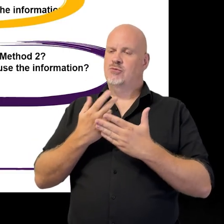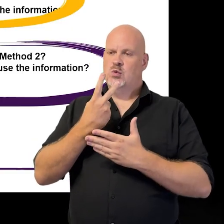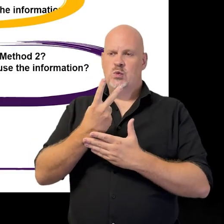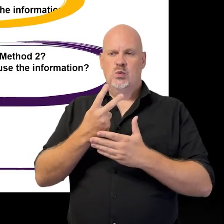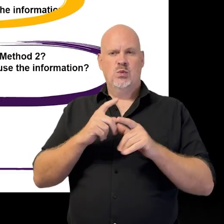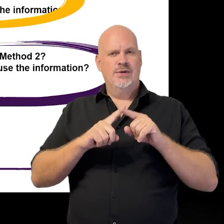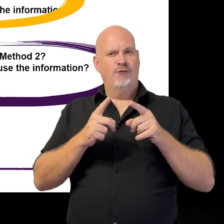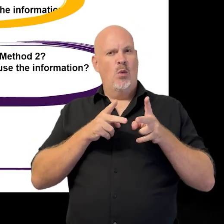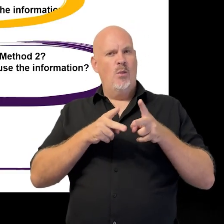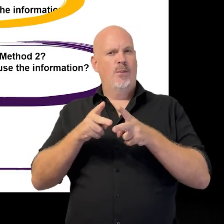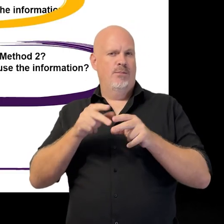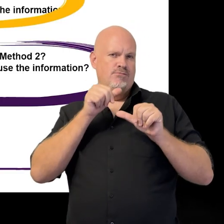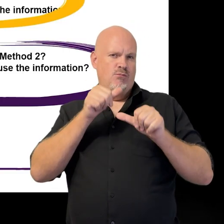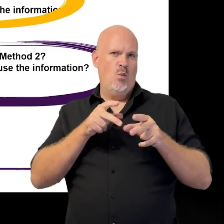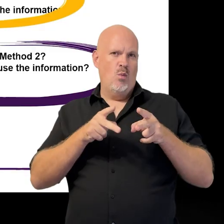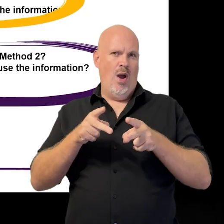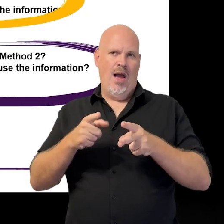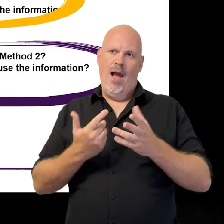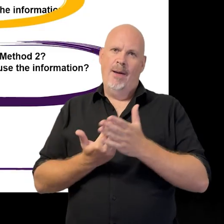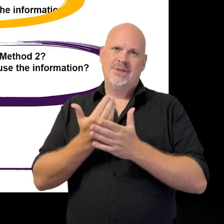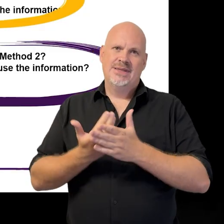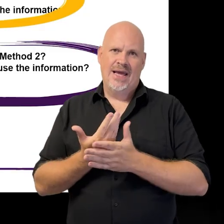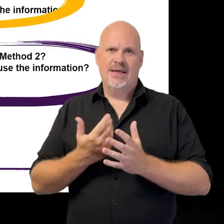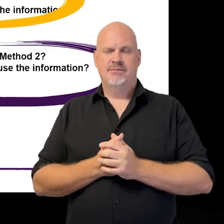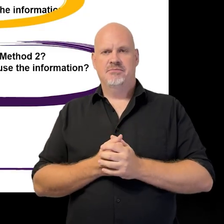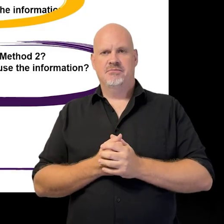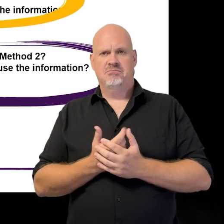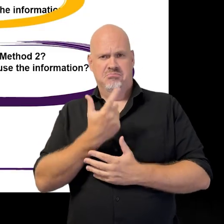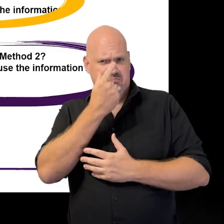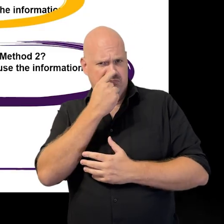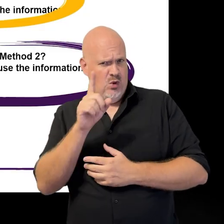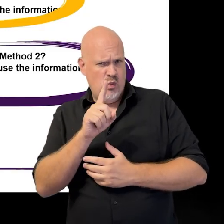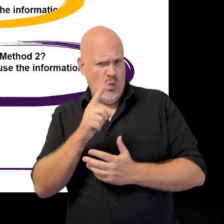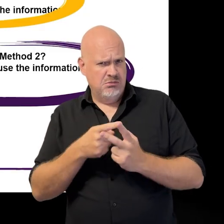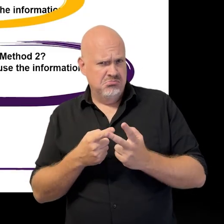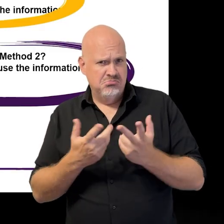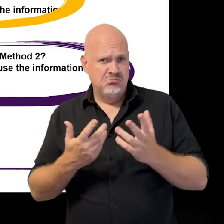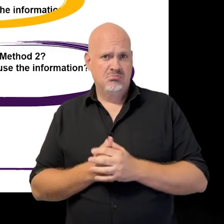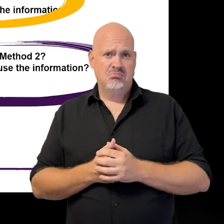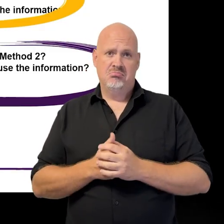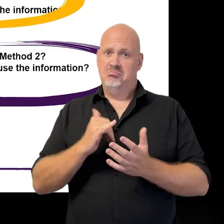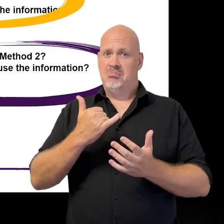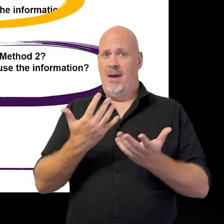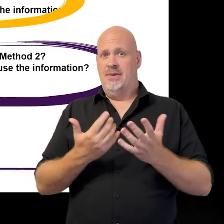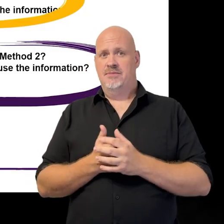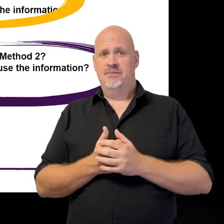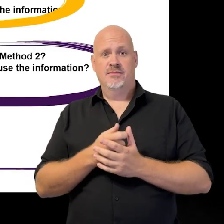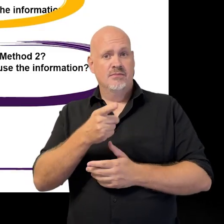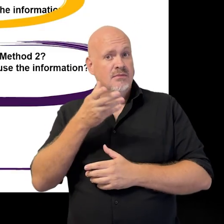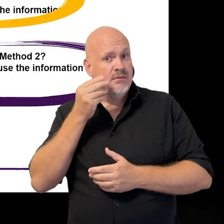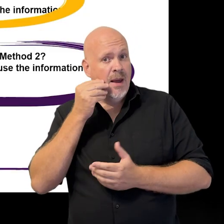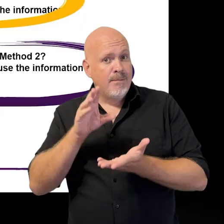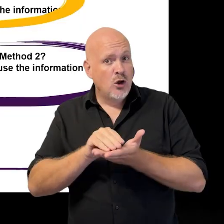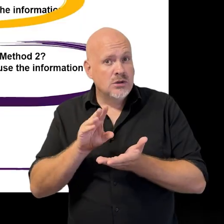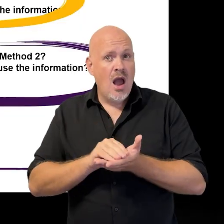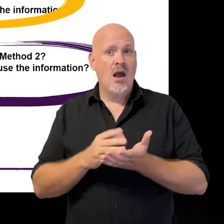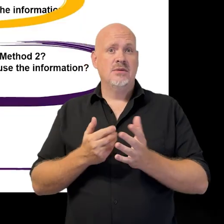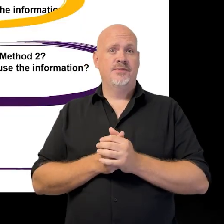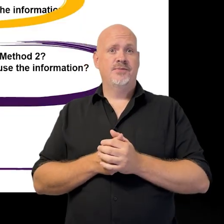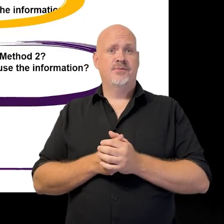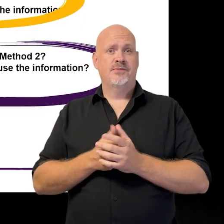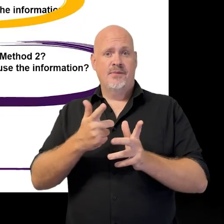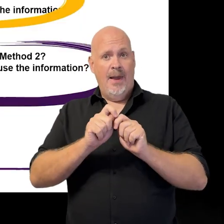your 2 favourite methods for staying up to date. So what might they be? Well, it could be, do you listen